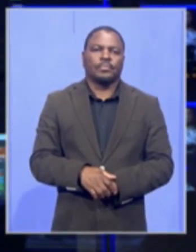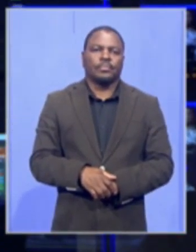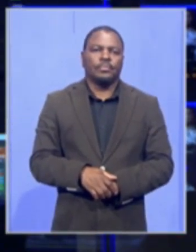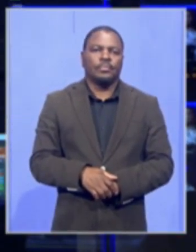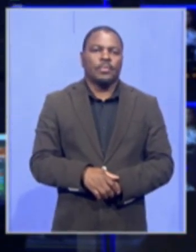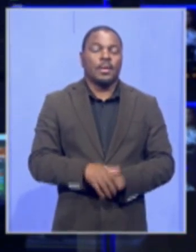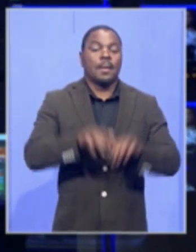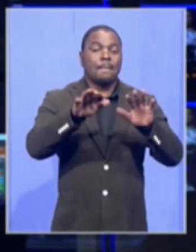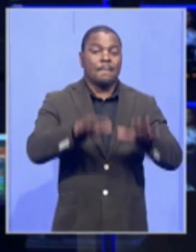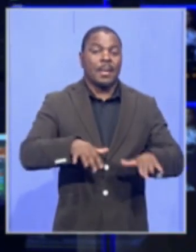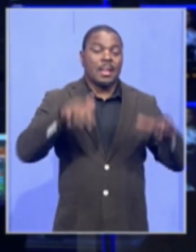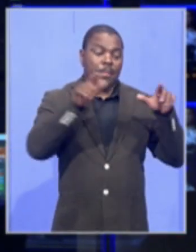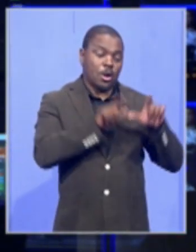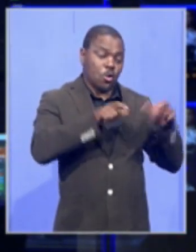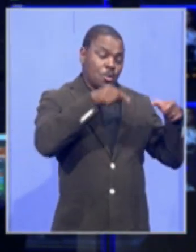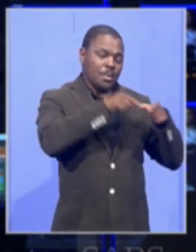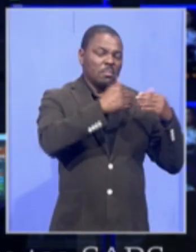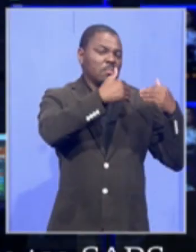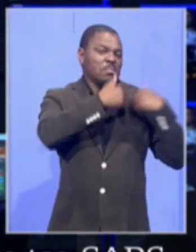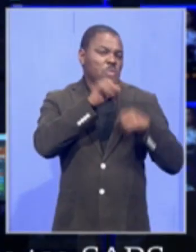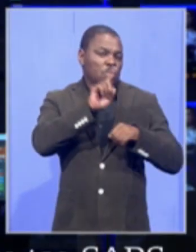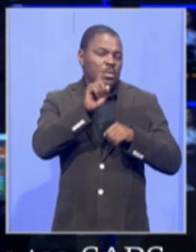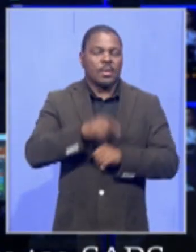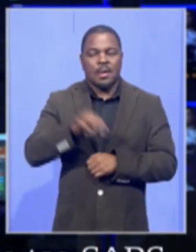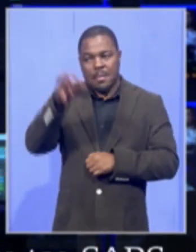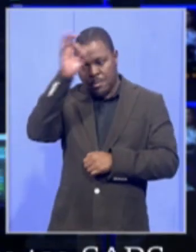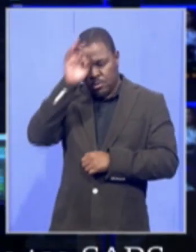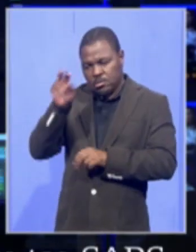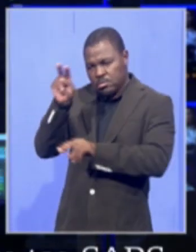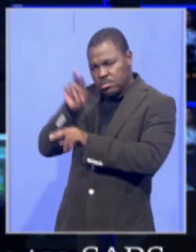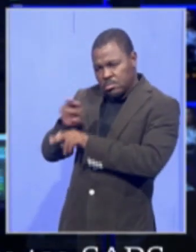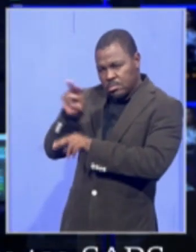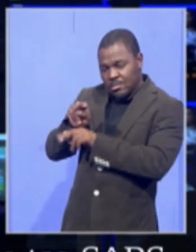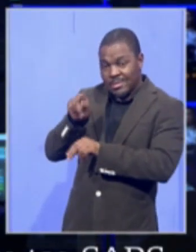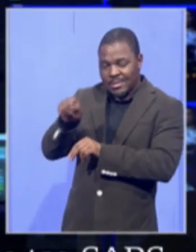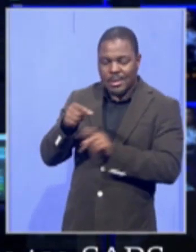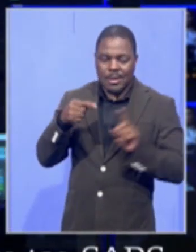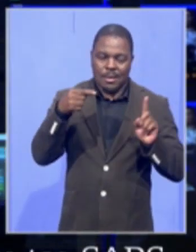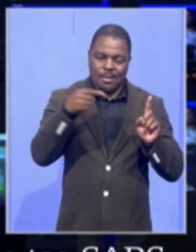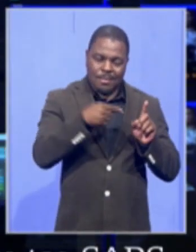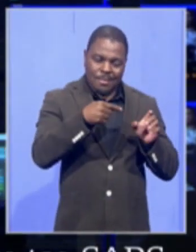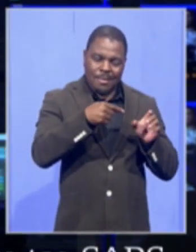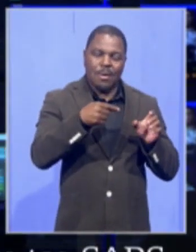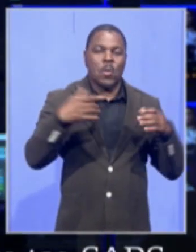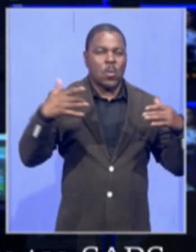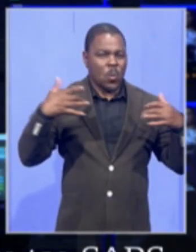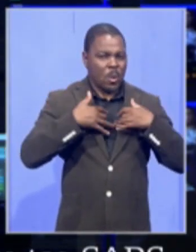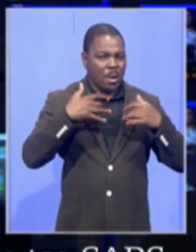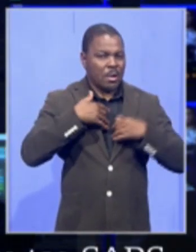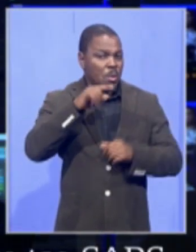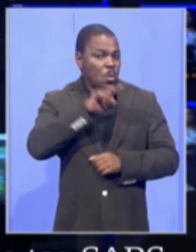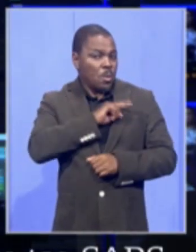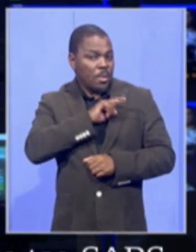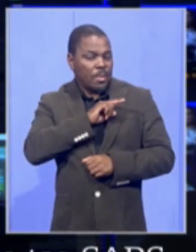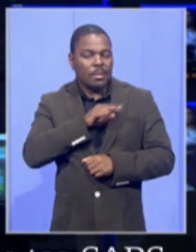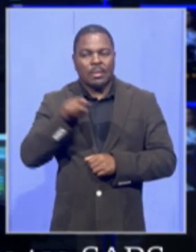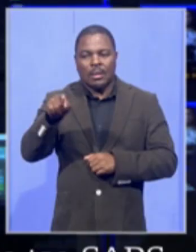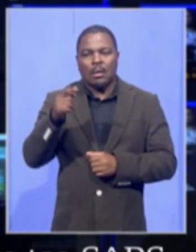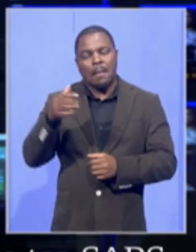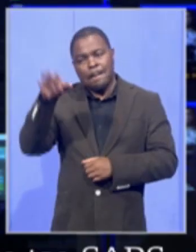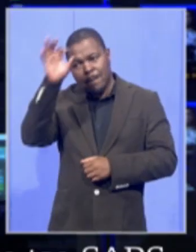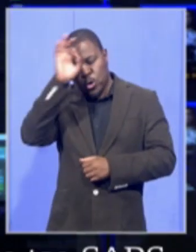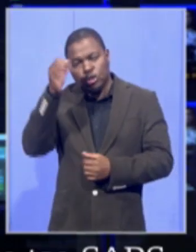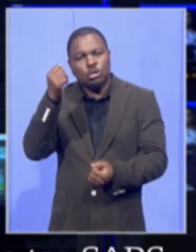Komiti ya Palamente e tadimaneng le ditaba tsa sepolesa e re e ngongorehiswa ke tsela e monyebe ya tshebetso ya dinyewe